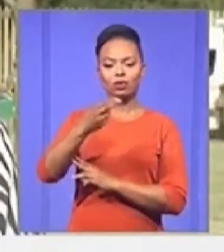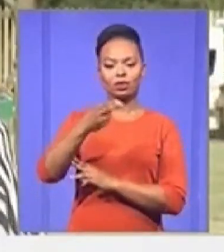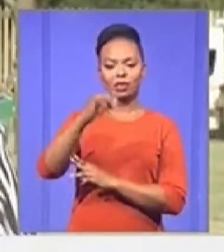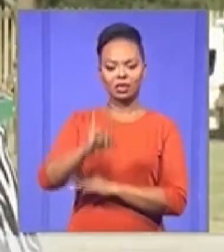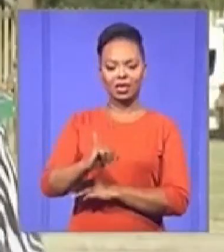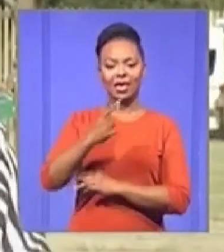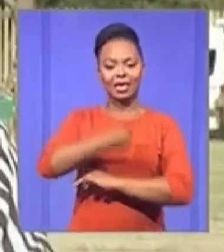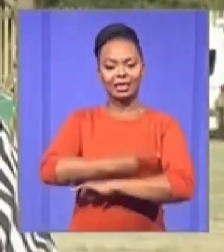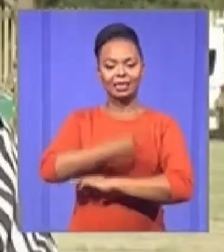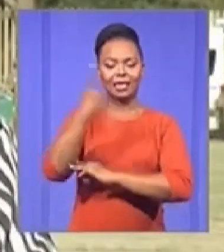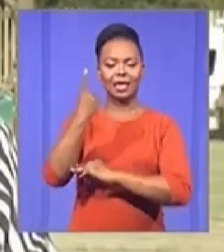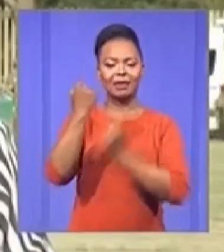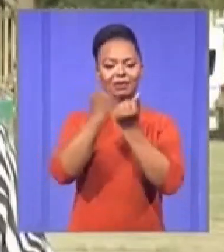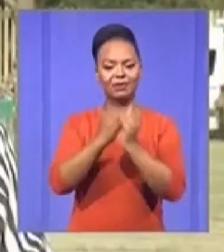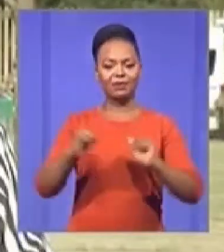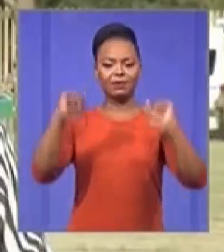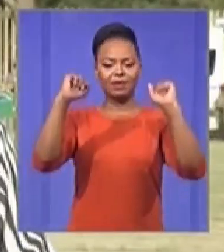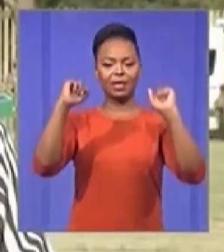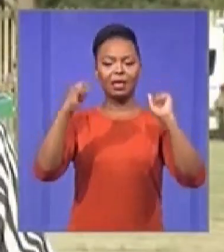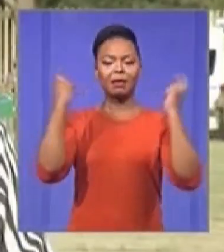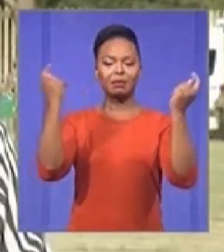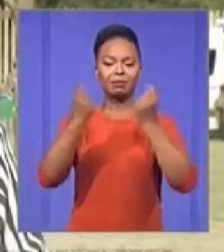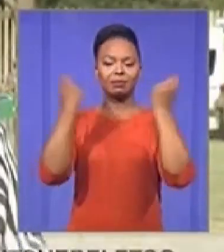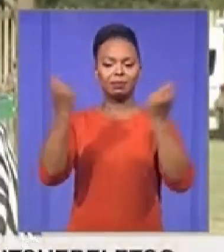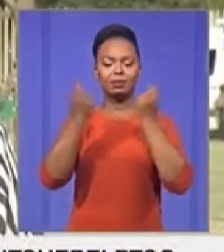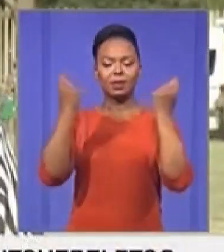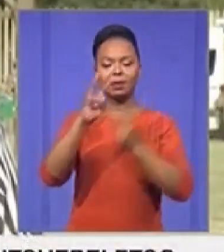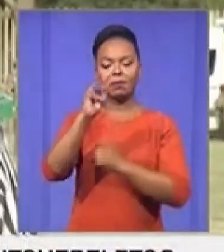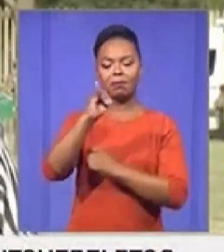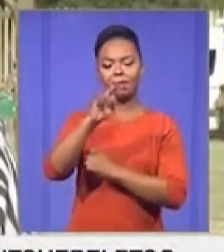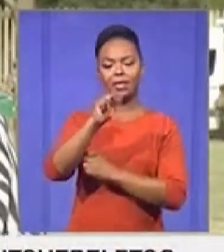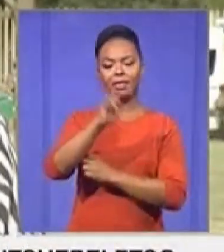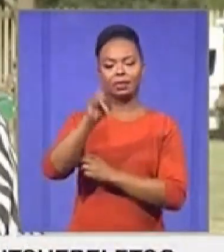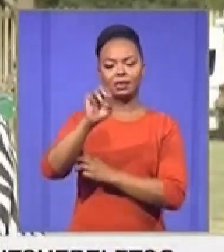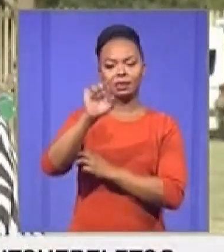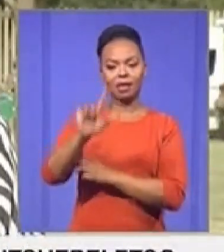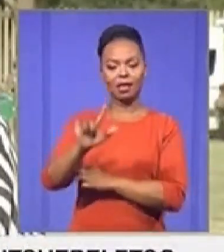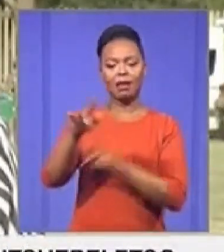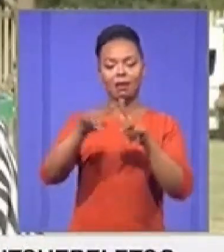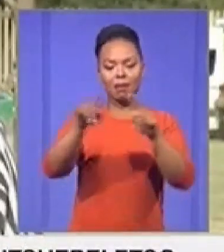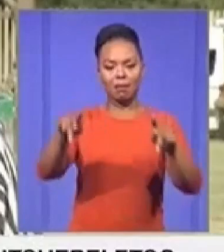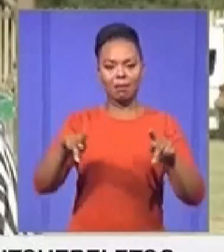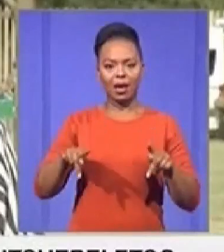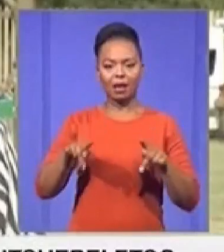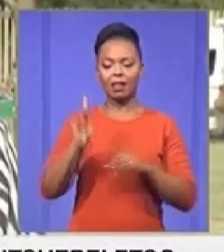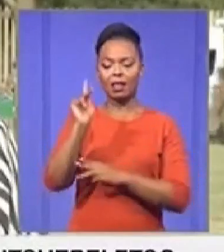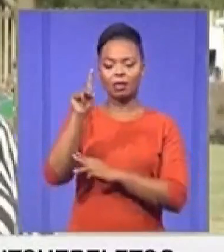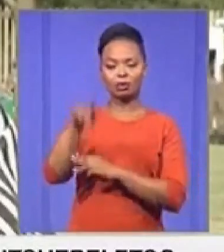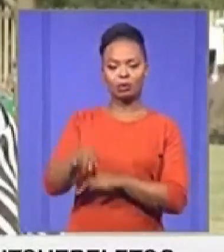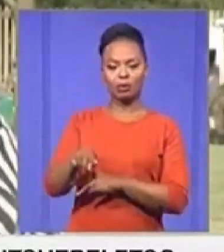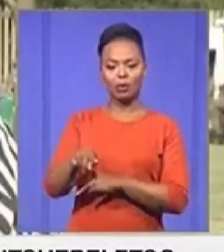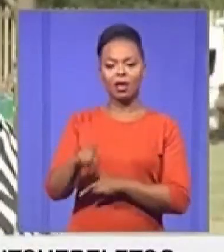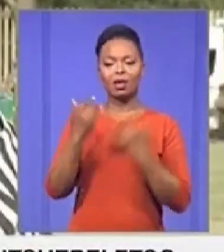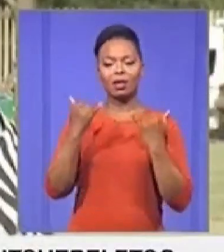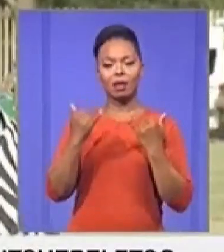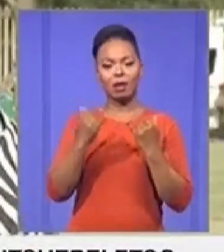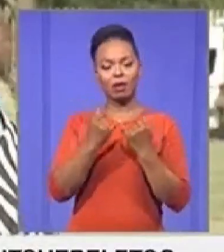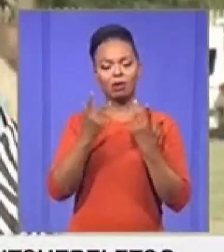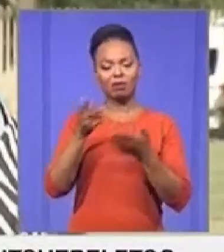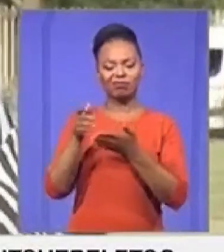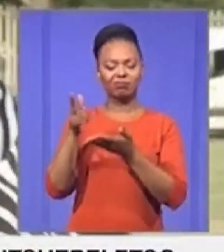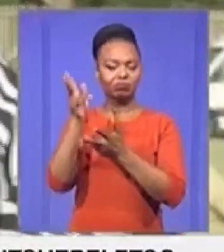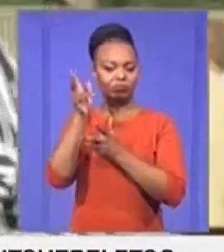le tlo ketekwa mona stadiumong sa Mansell Park Clarkstop ka jeno mme re buisana le tonakgolo ho utlwa tse ding tsa diphephetso